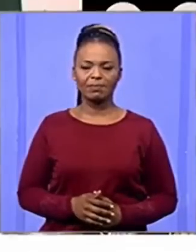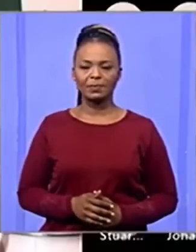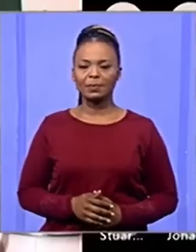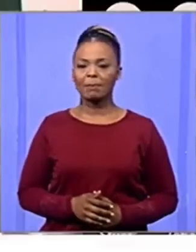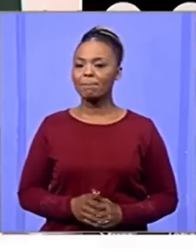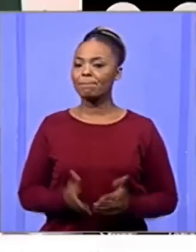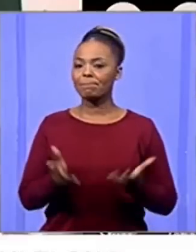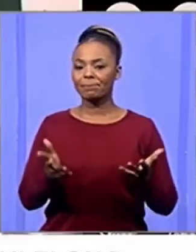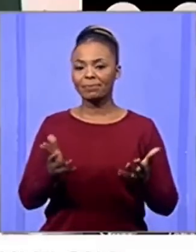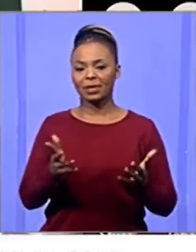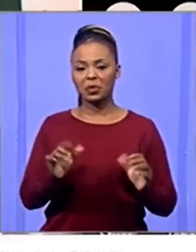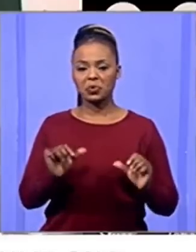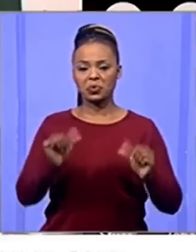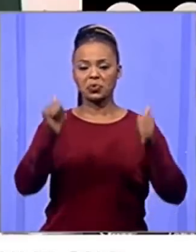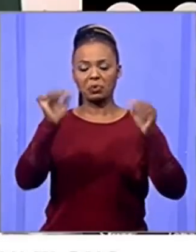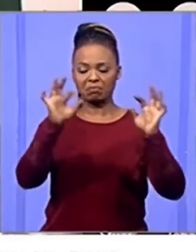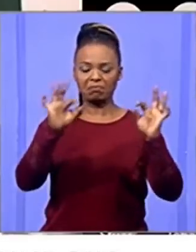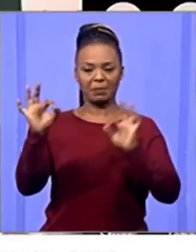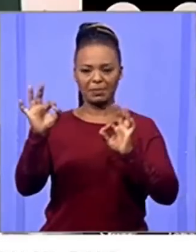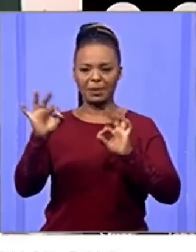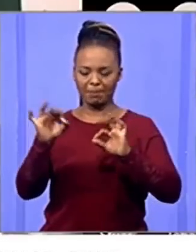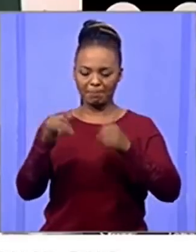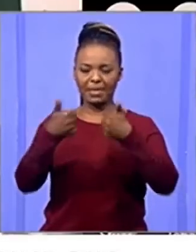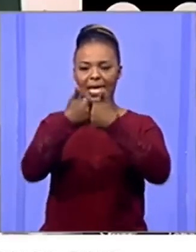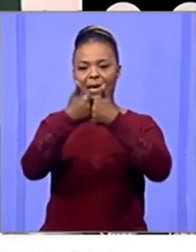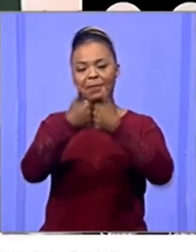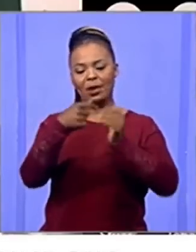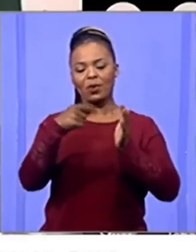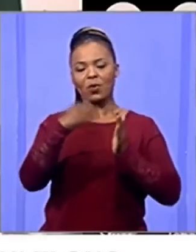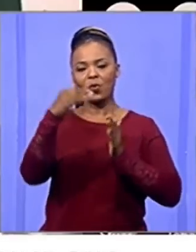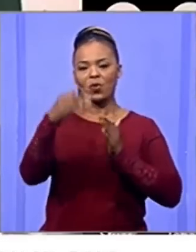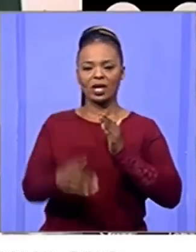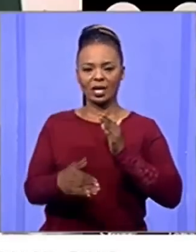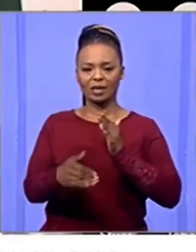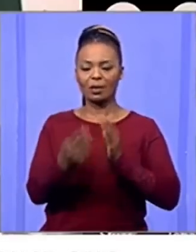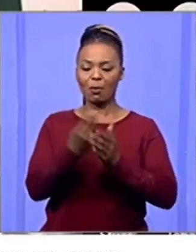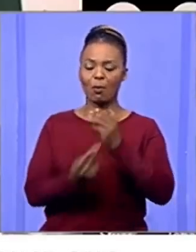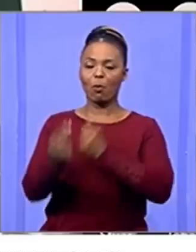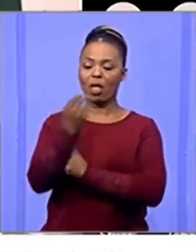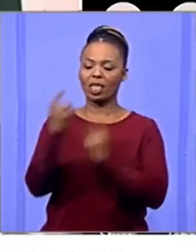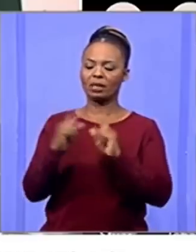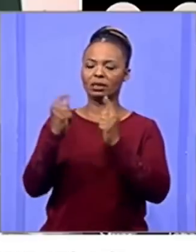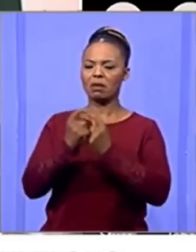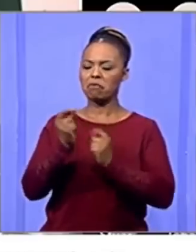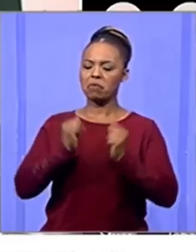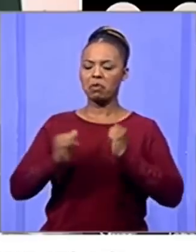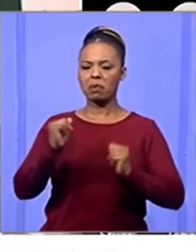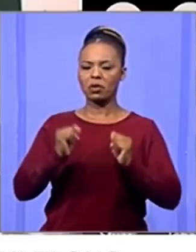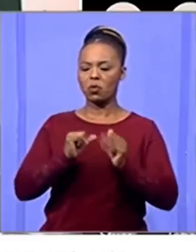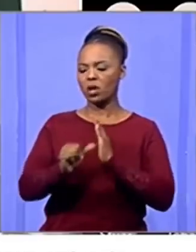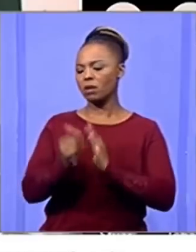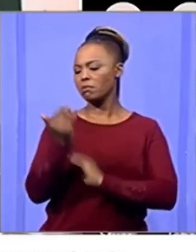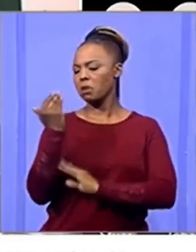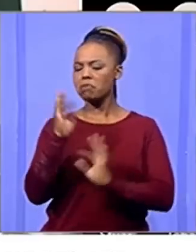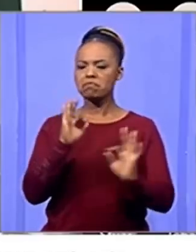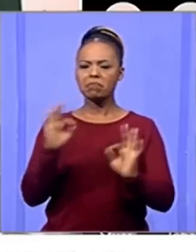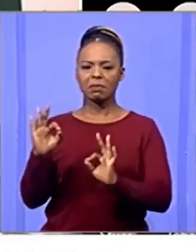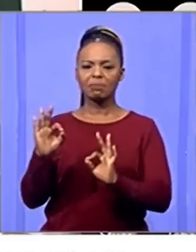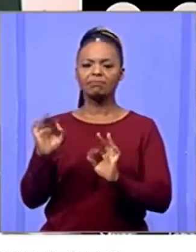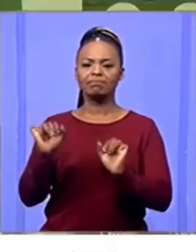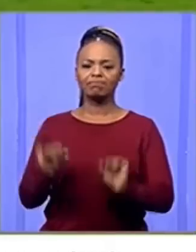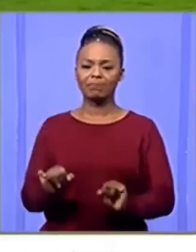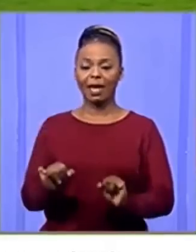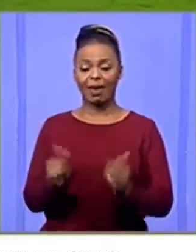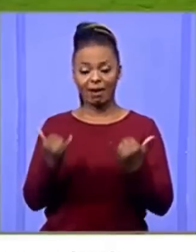epic match over the weekend. I think both teams had a good performance last weekend, and it's about now it's going to be one